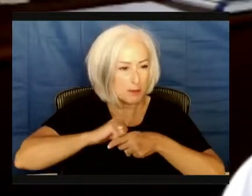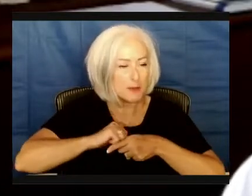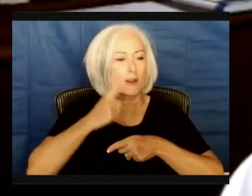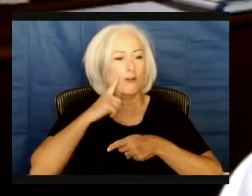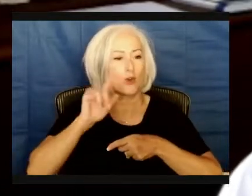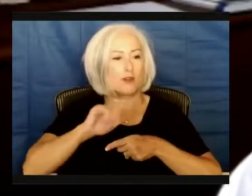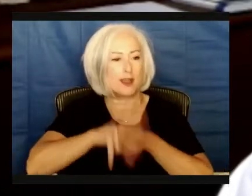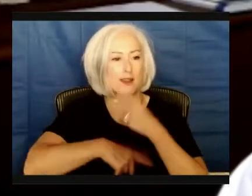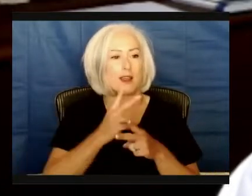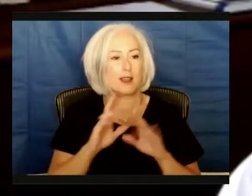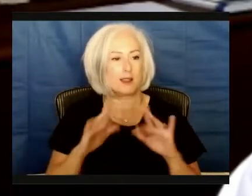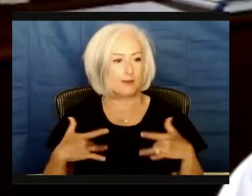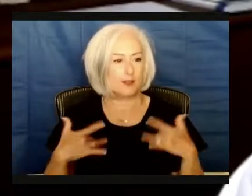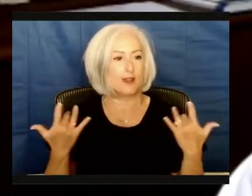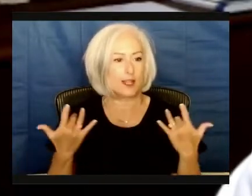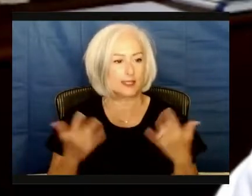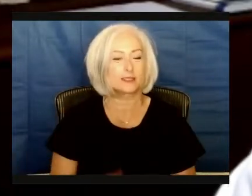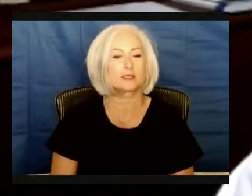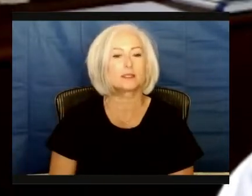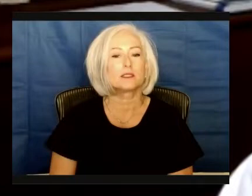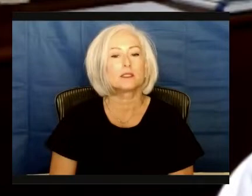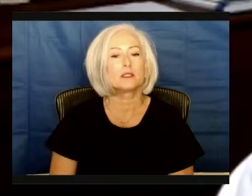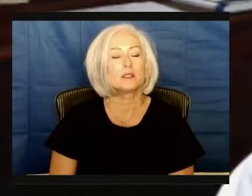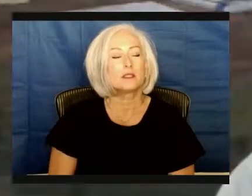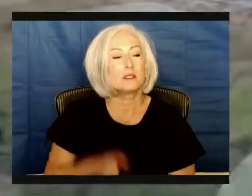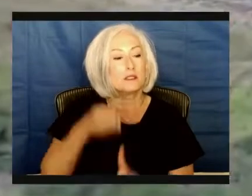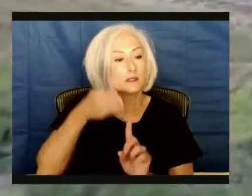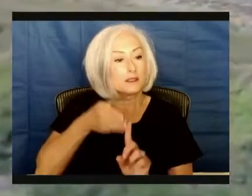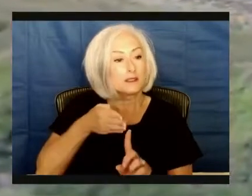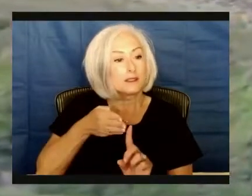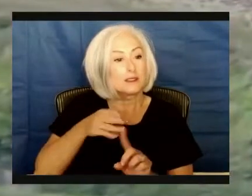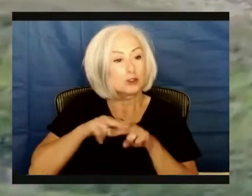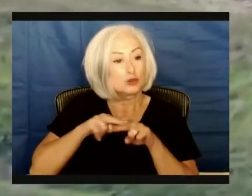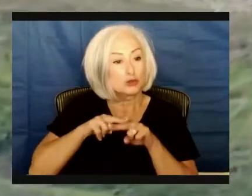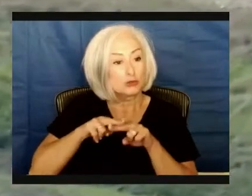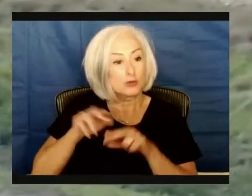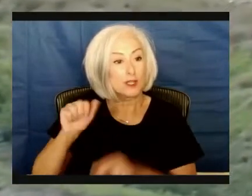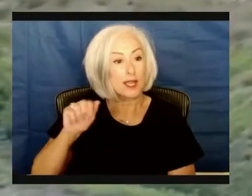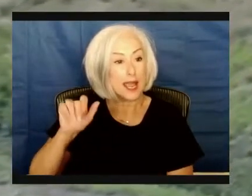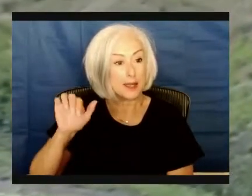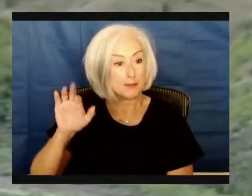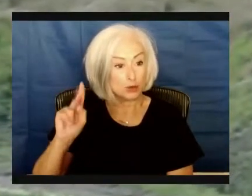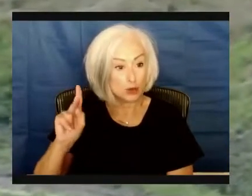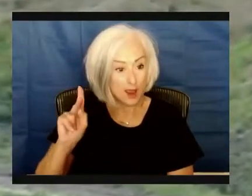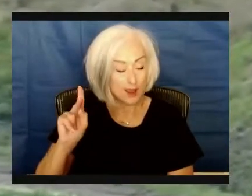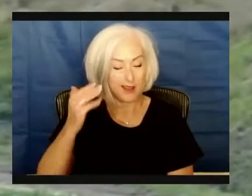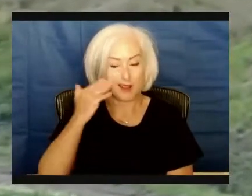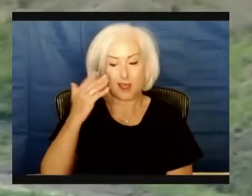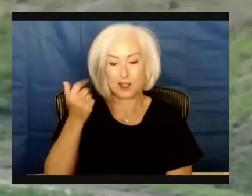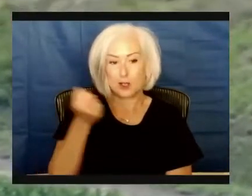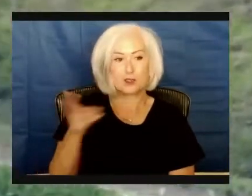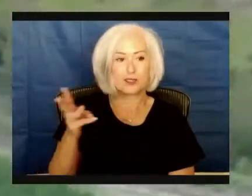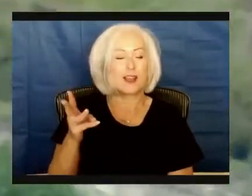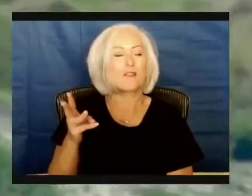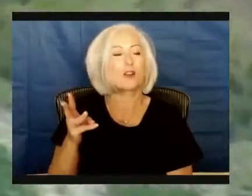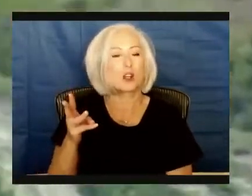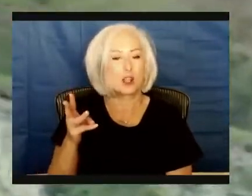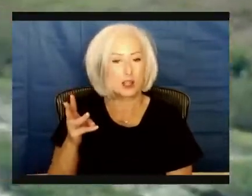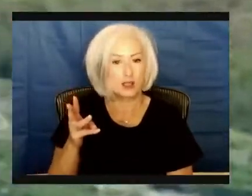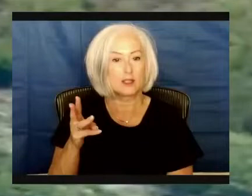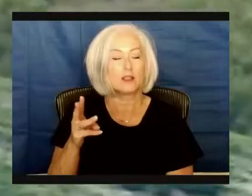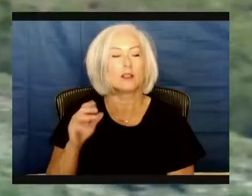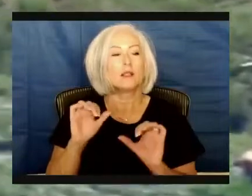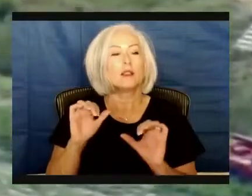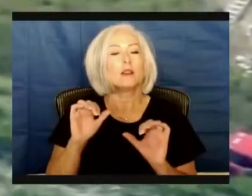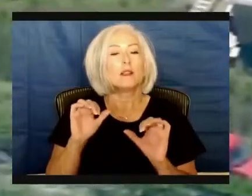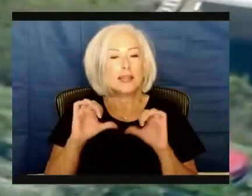this. Specific to an Amtrak event, I know that several agencies across the region have sent personnel down